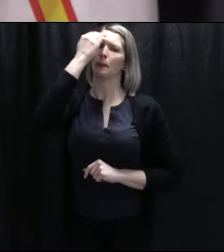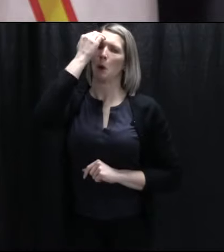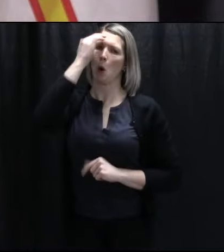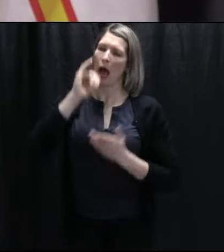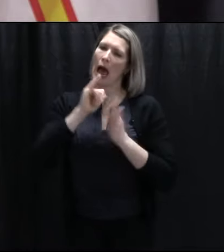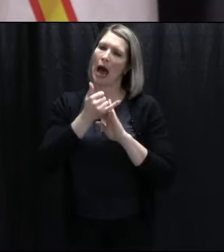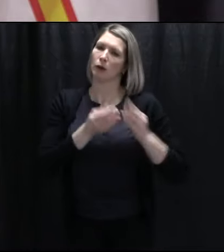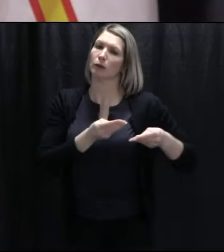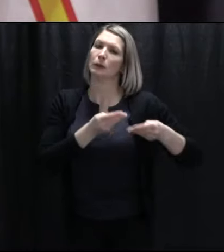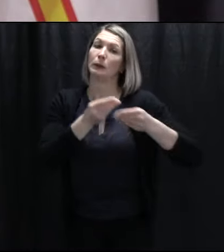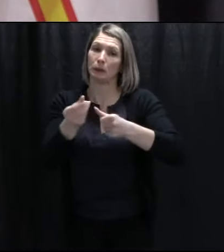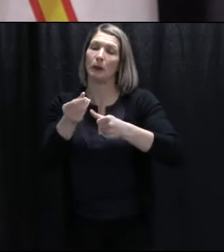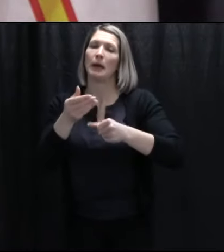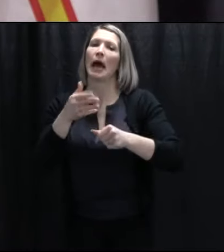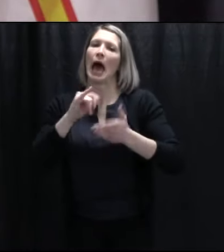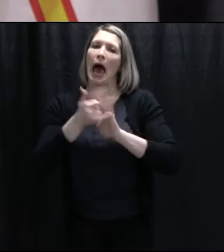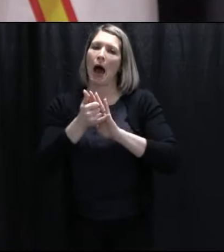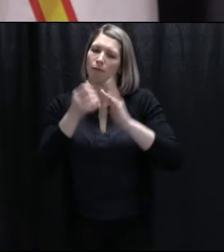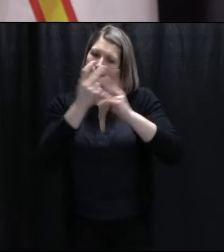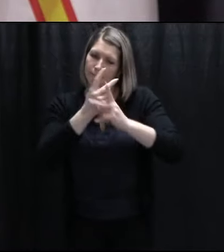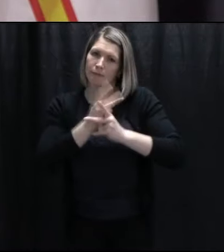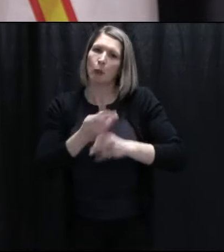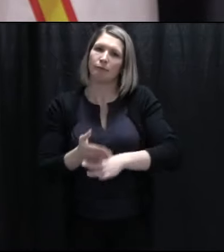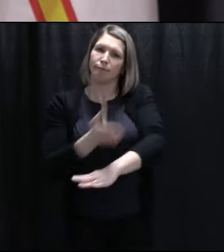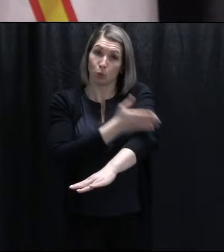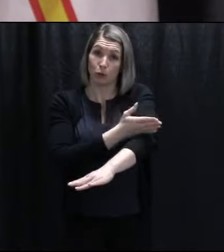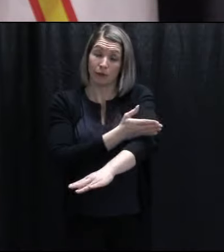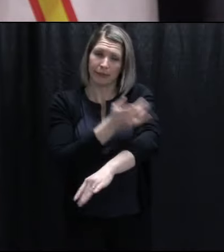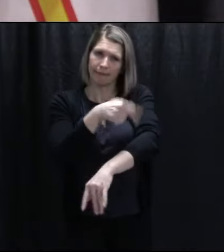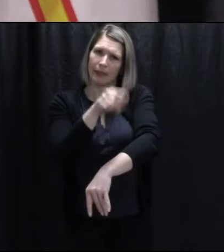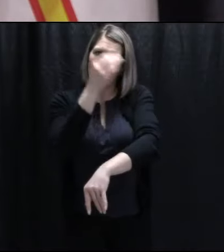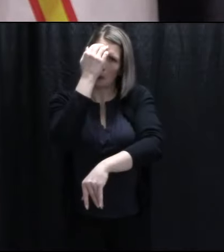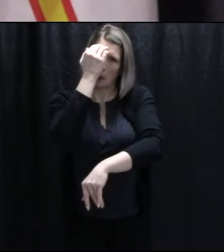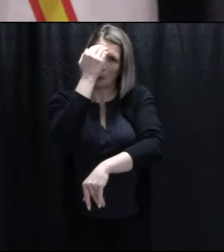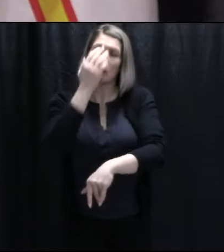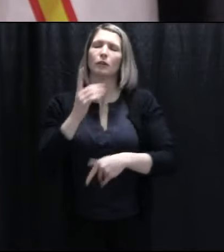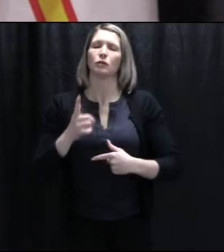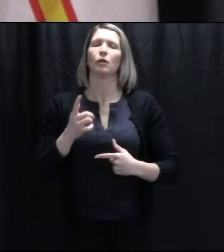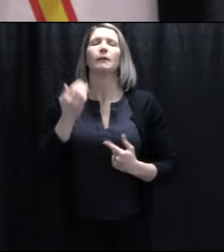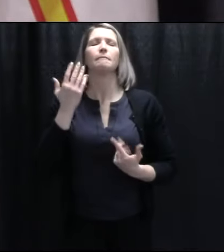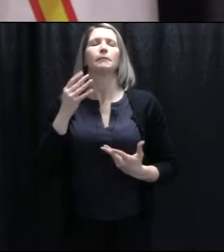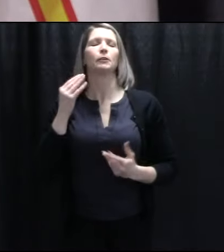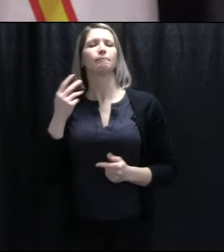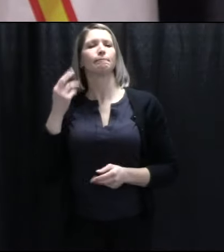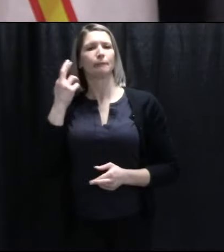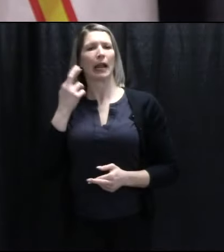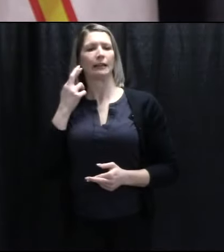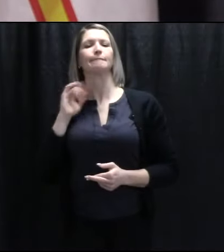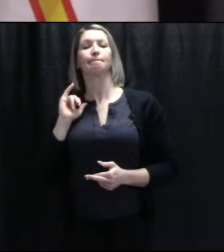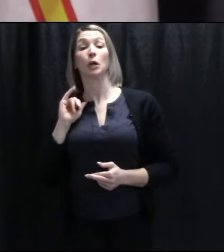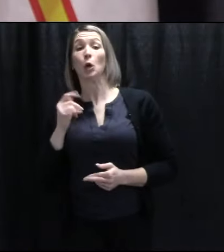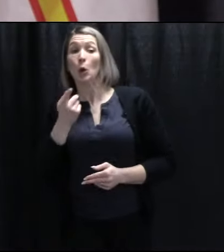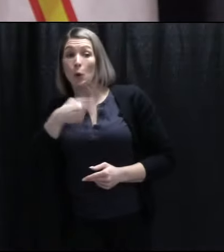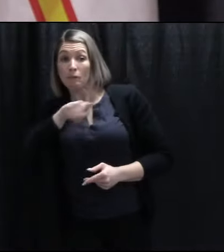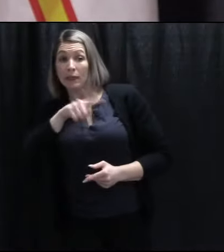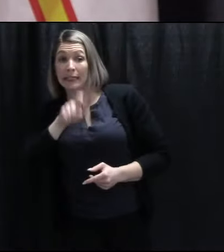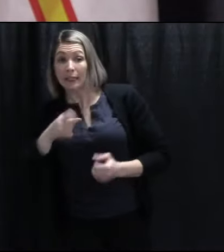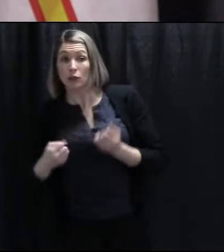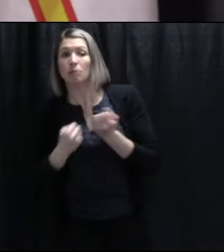role in actually working through COVID-19. We must make sure if there's anything that we can do to improve the supply chain, well, we will